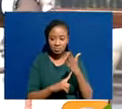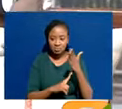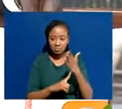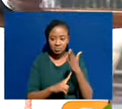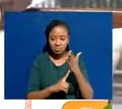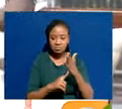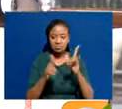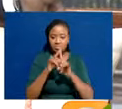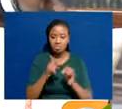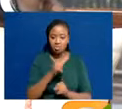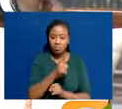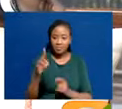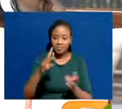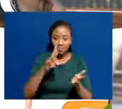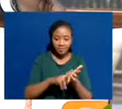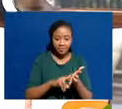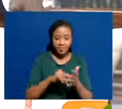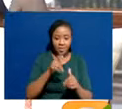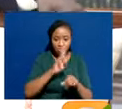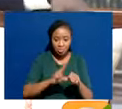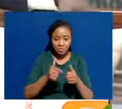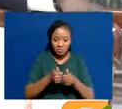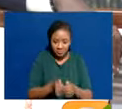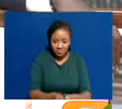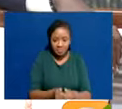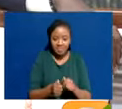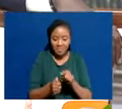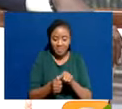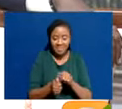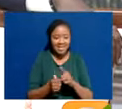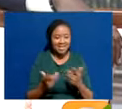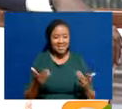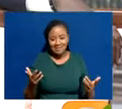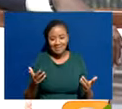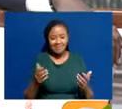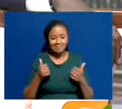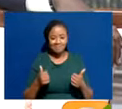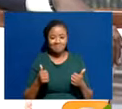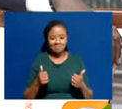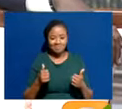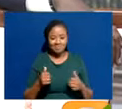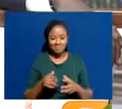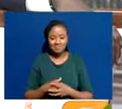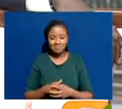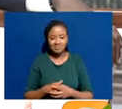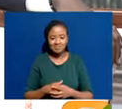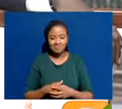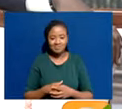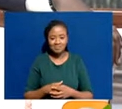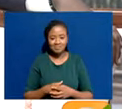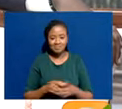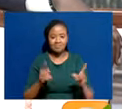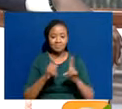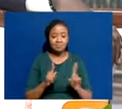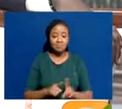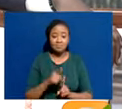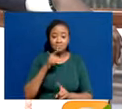of them registering using their biometrics, it is not, I think it's something that is always overstated. It is